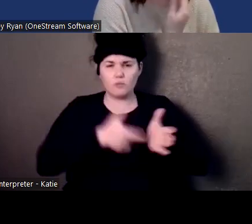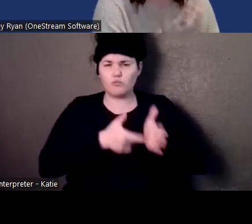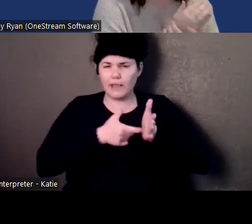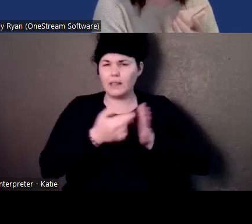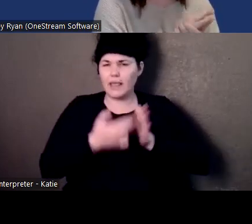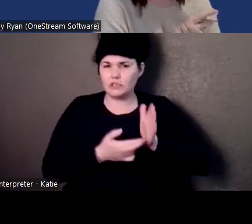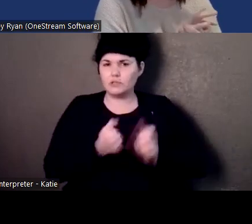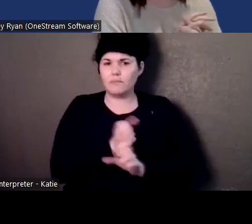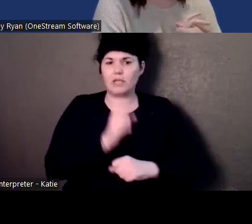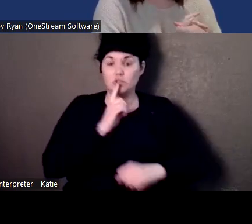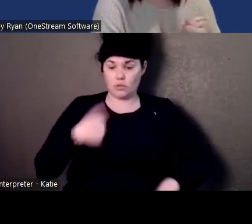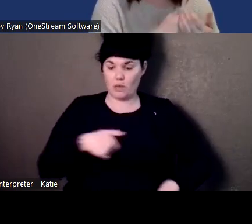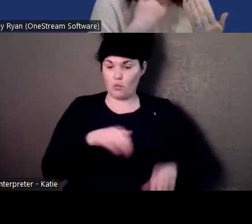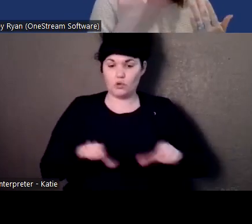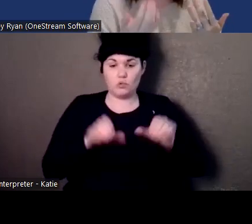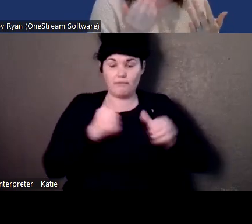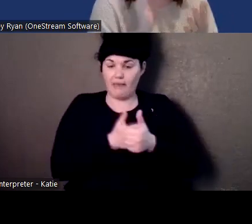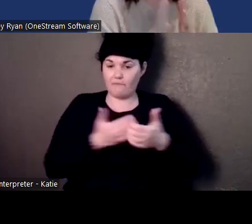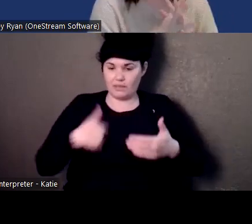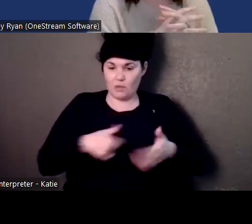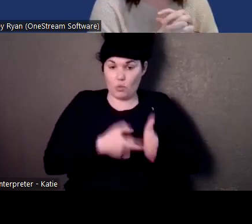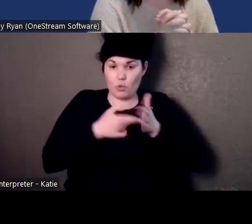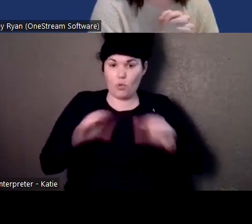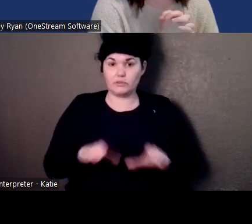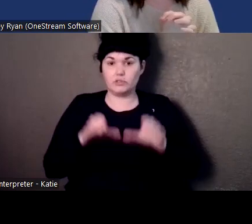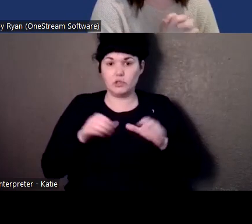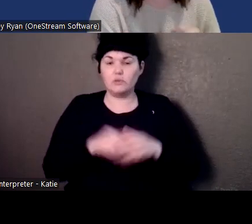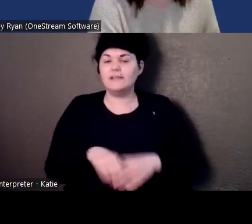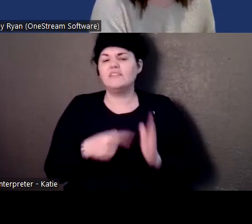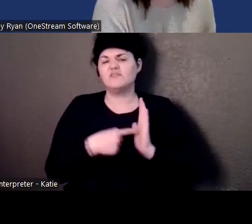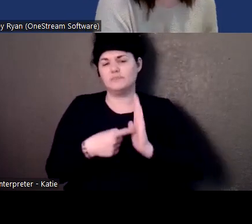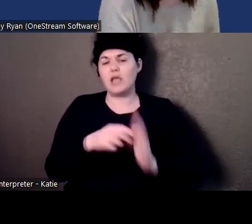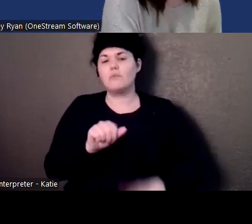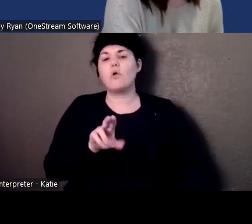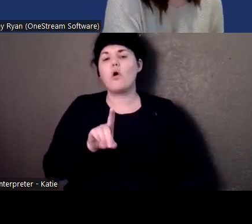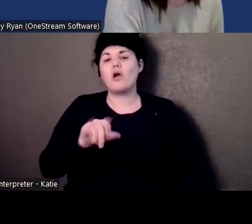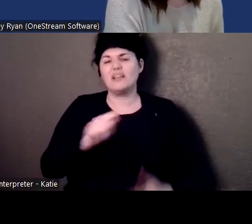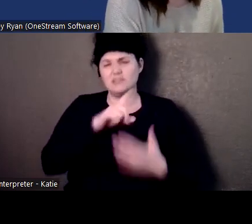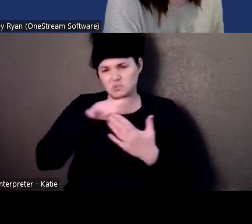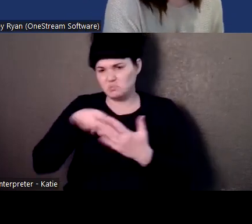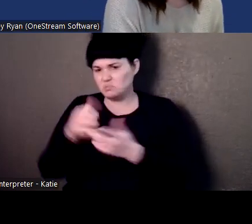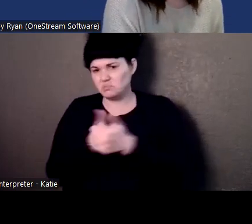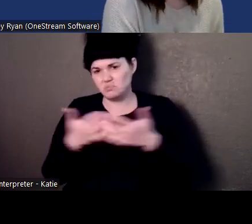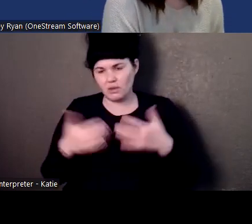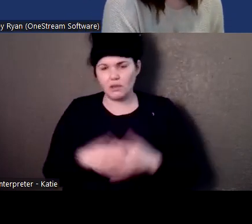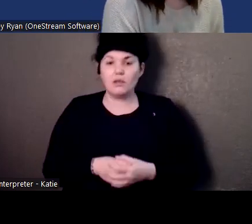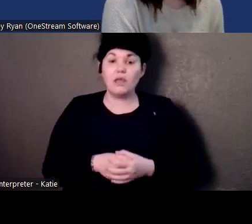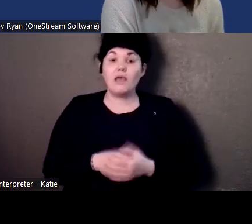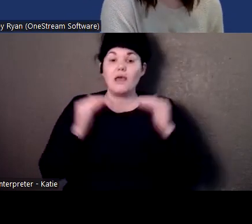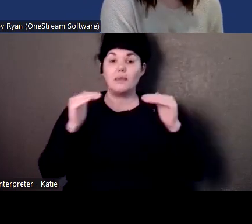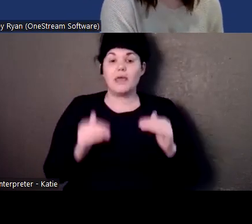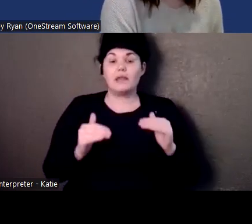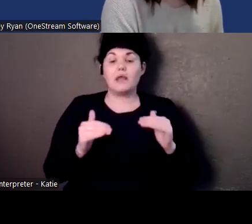we, you know, are doing everything that we need to do. So performing audits and all of that great stuff. And then our project management team